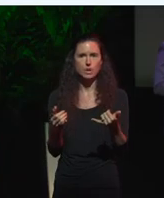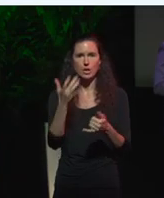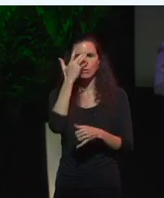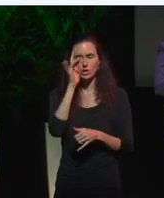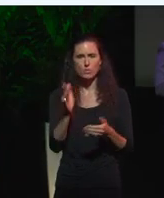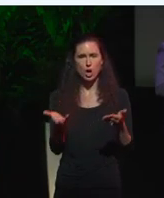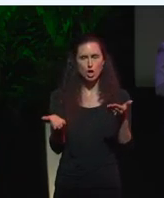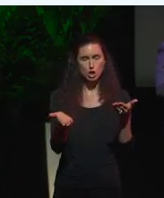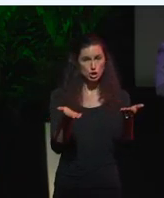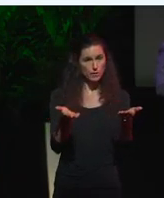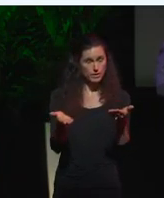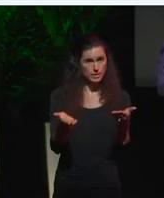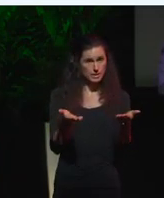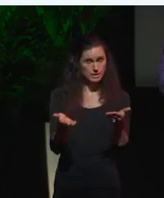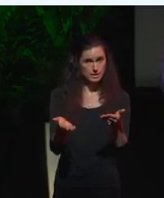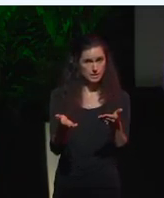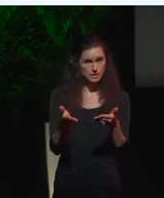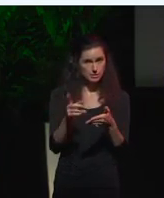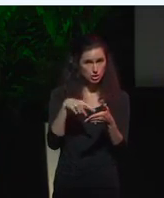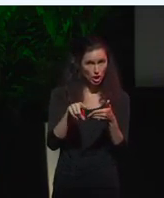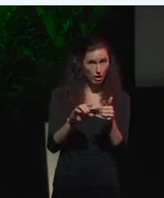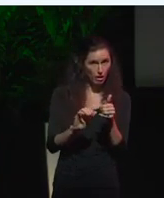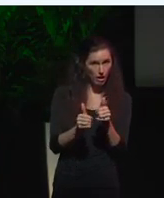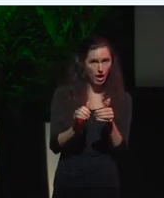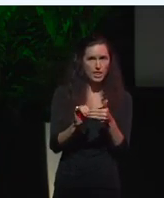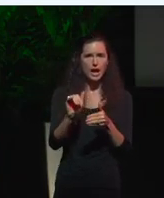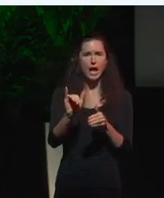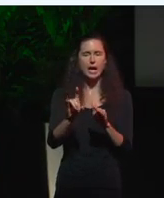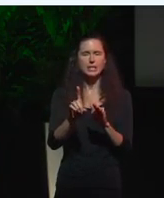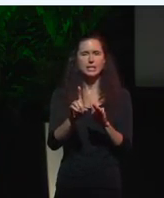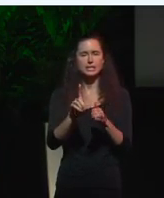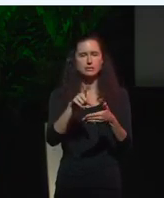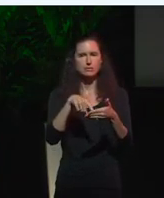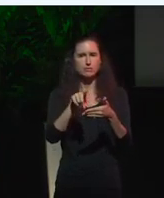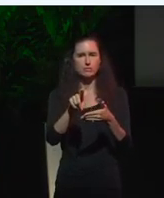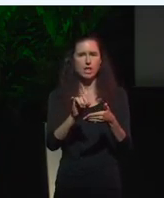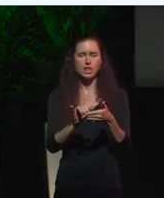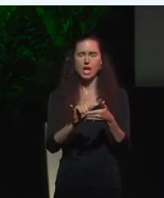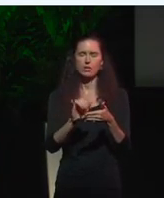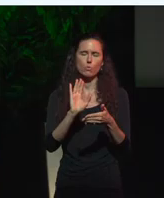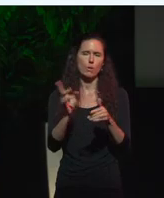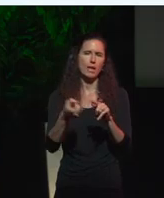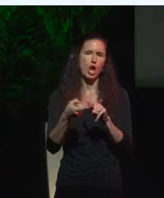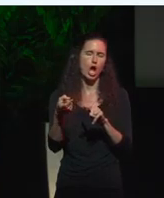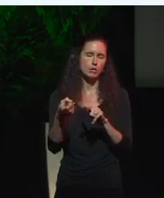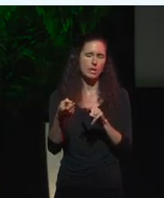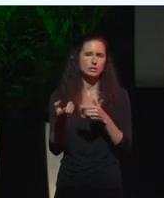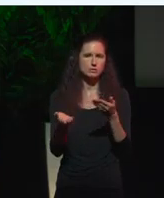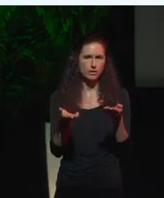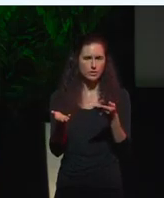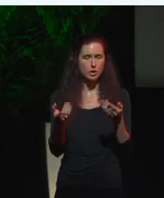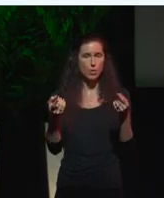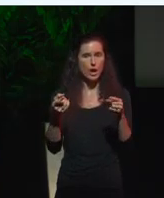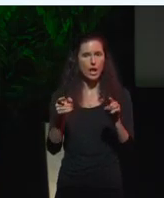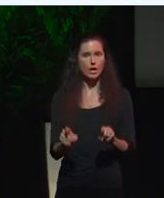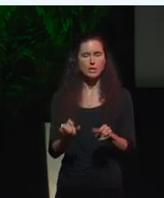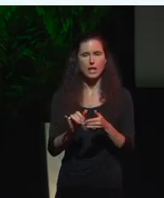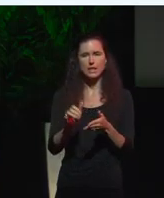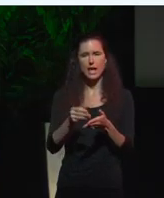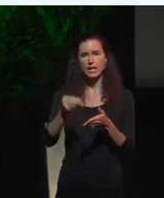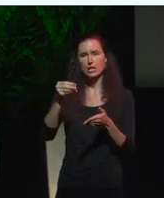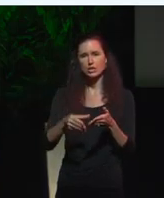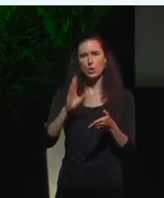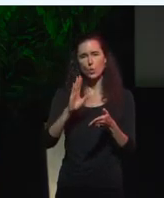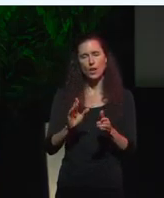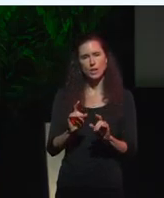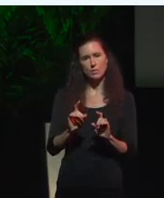Services Automated Proctoring Service, that ID validation is automated. So in other words, what happens is the student